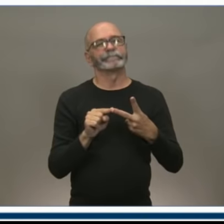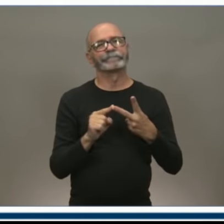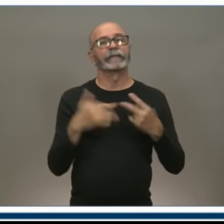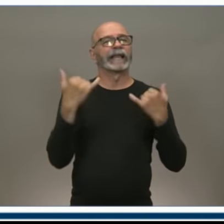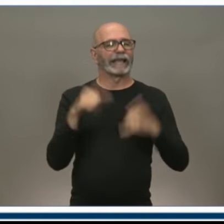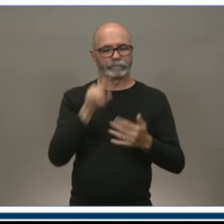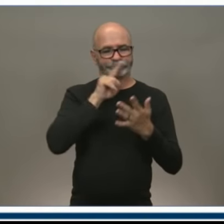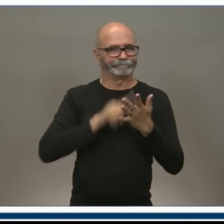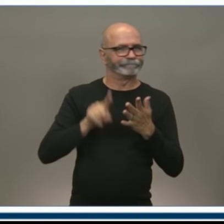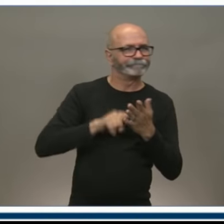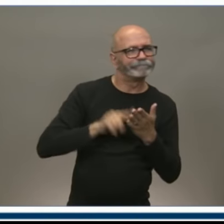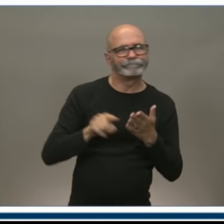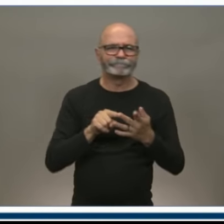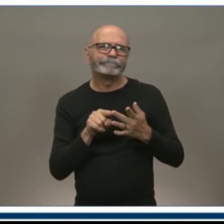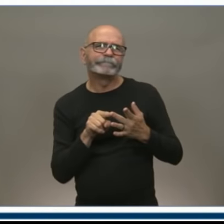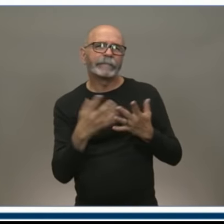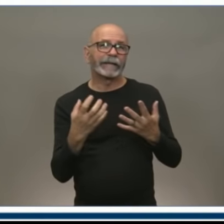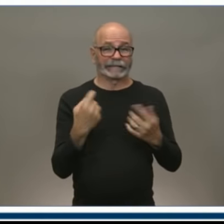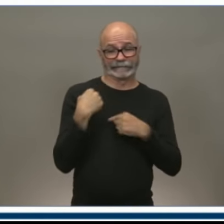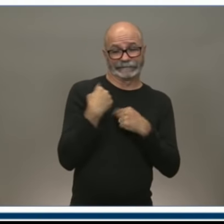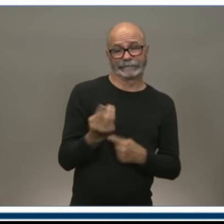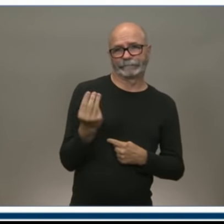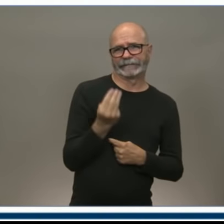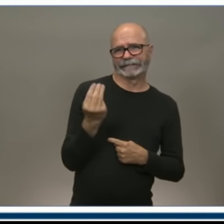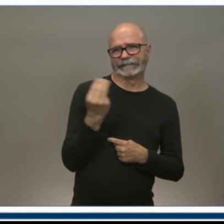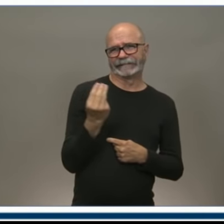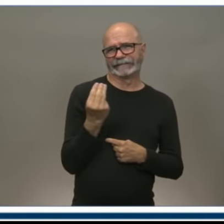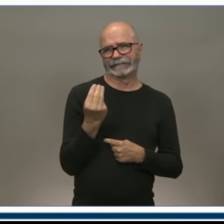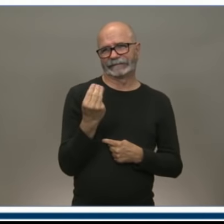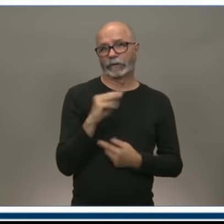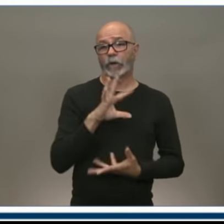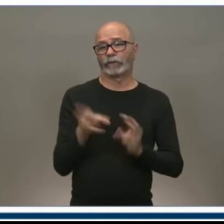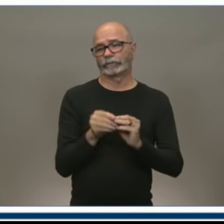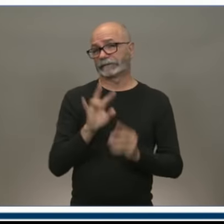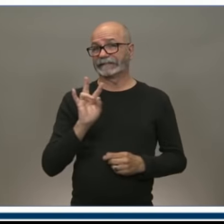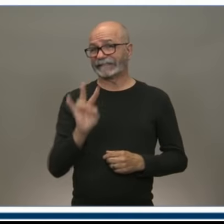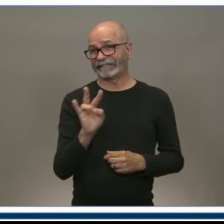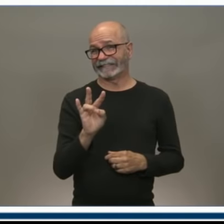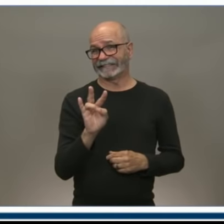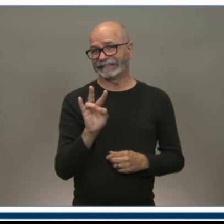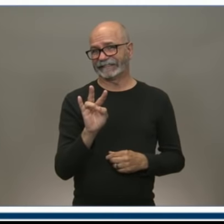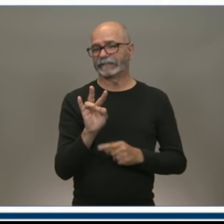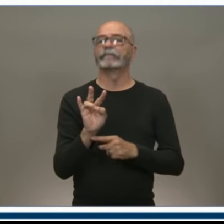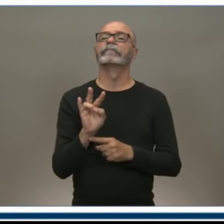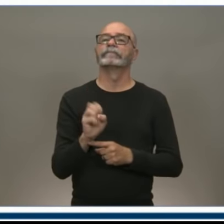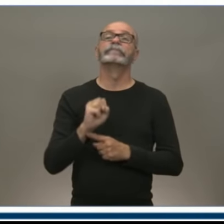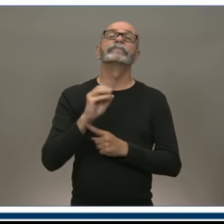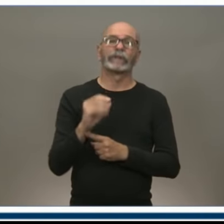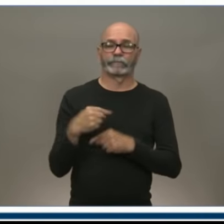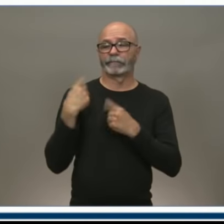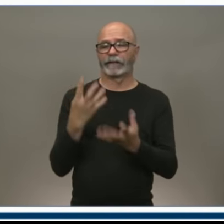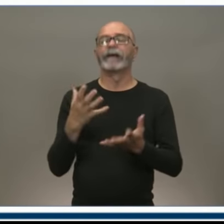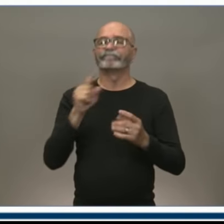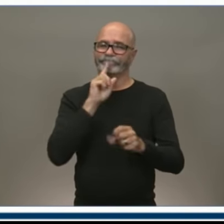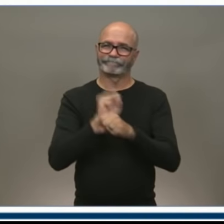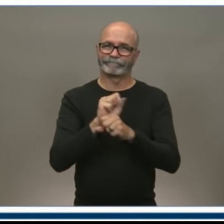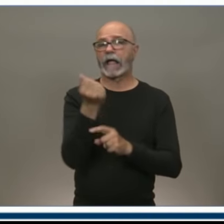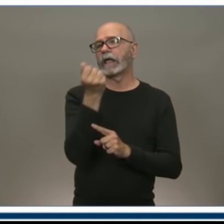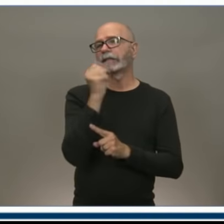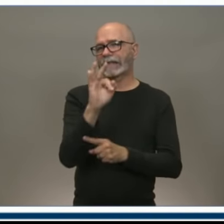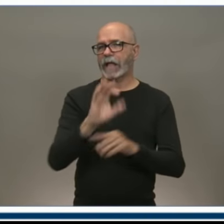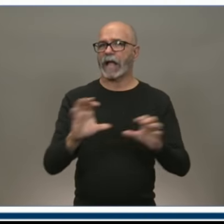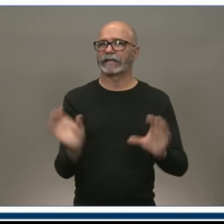7 new cases, and we currently have 19 active cases. As of today, online booking for COVID-19